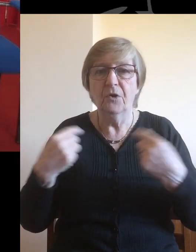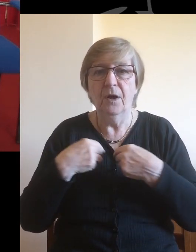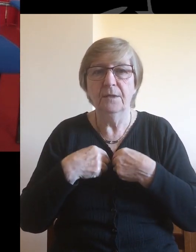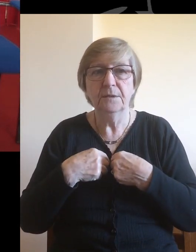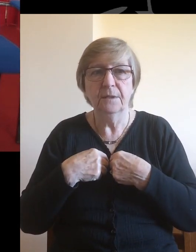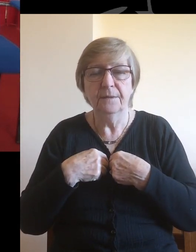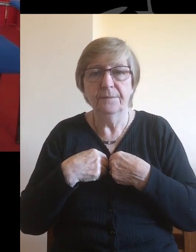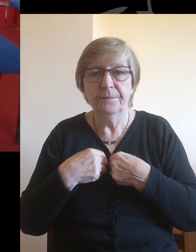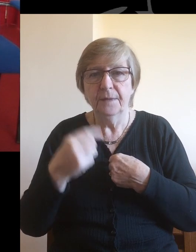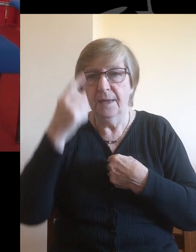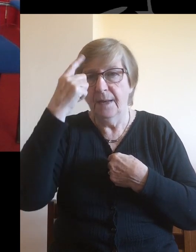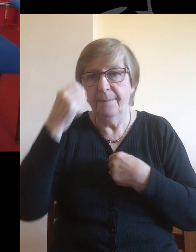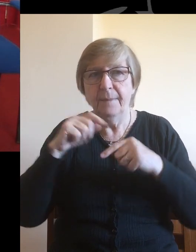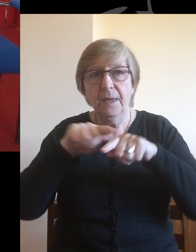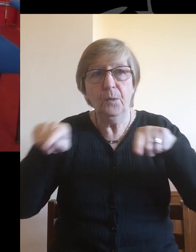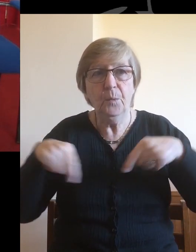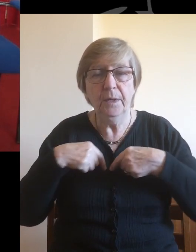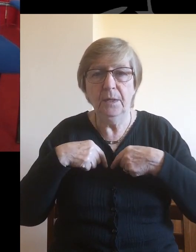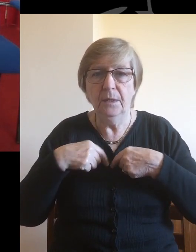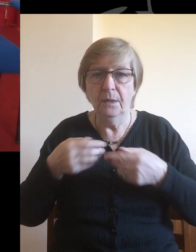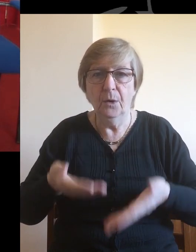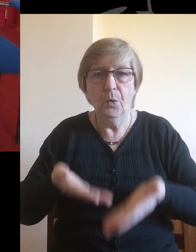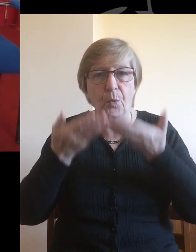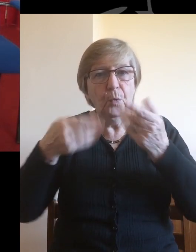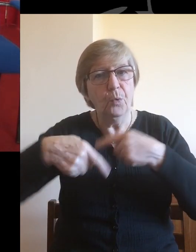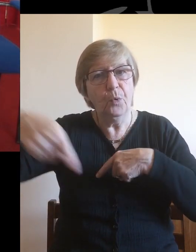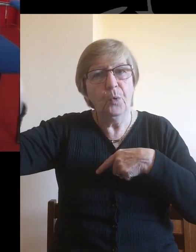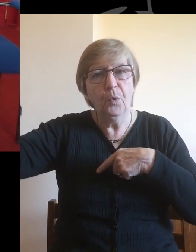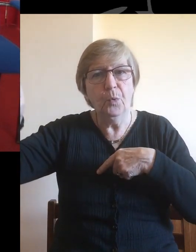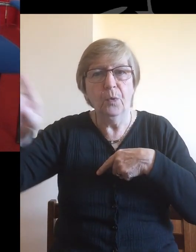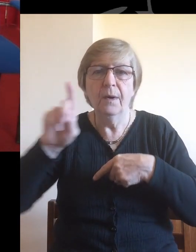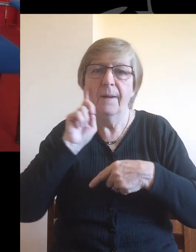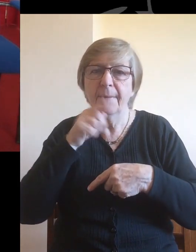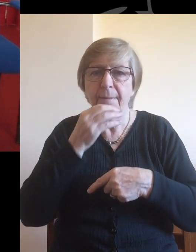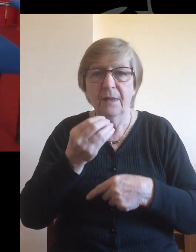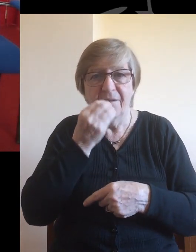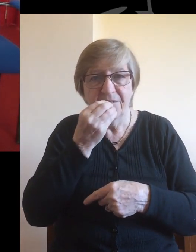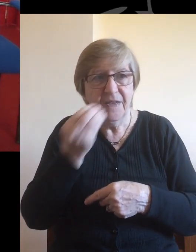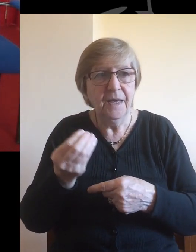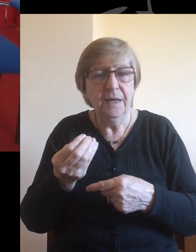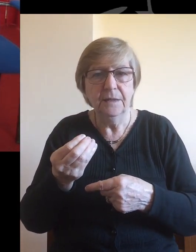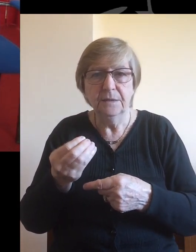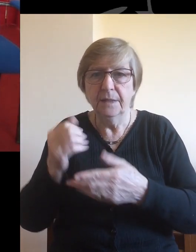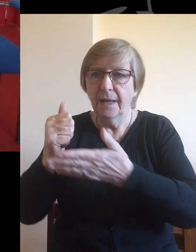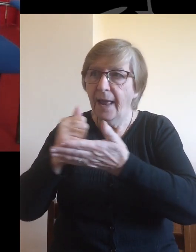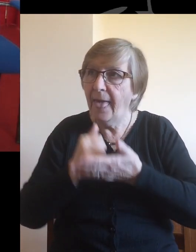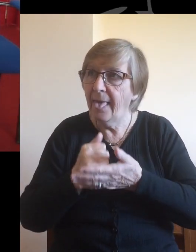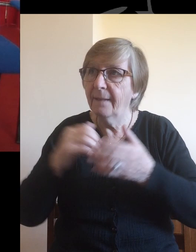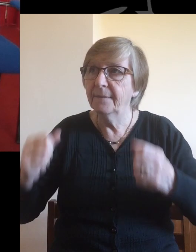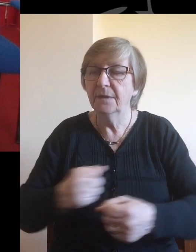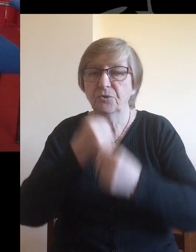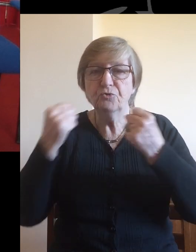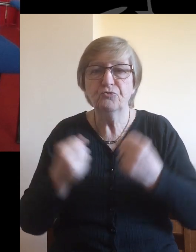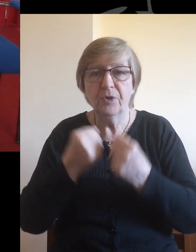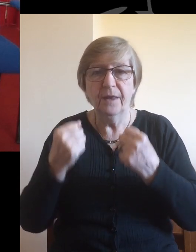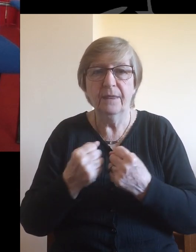And may we rise from here as people fed, people enabled and strengthened,